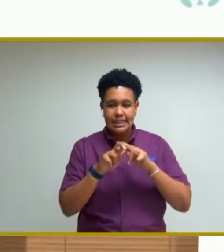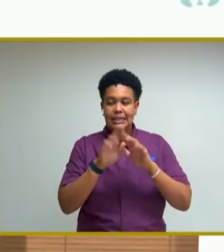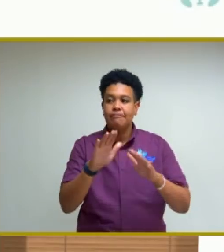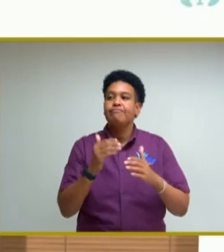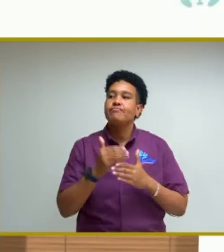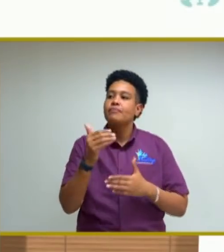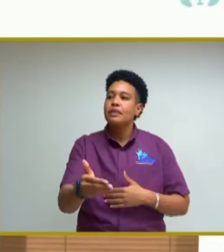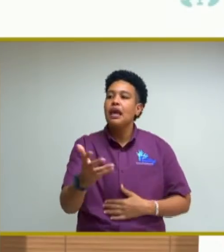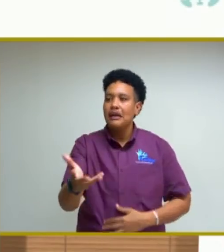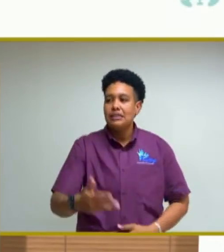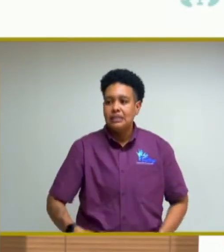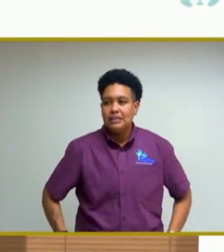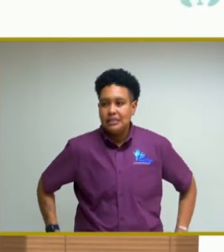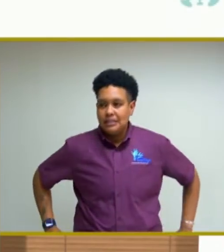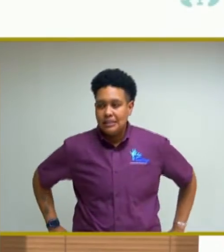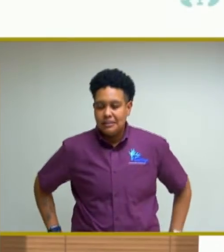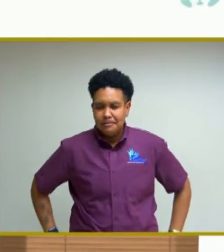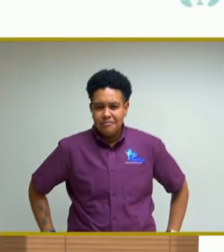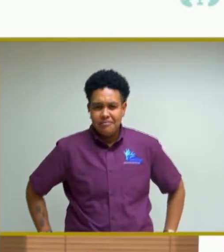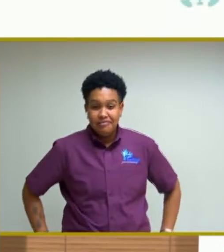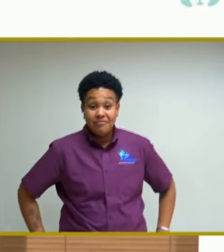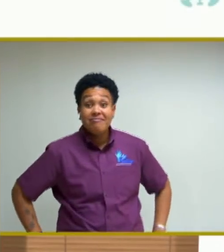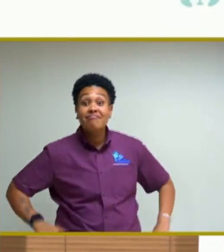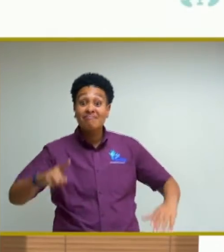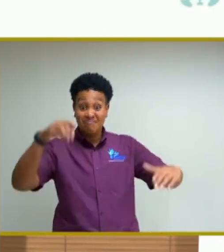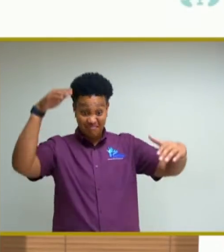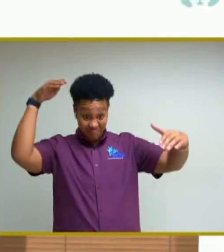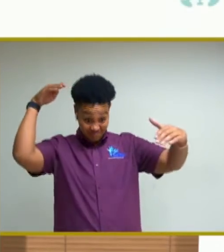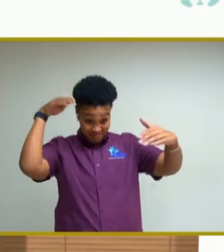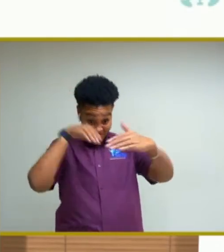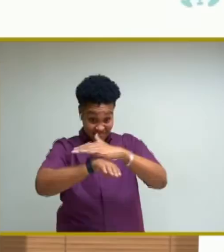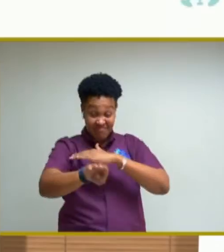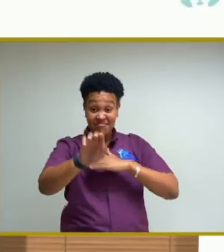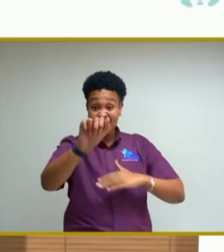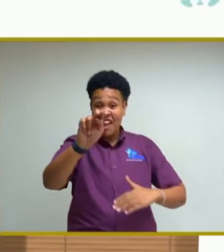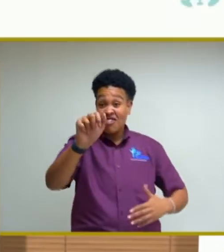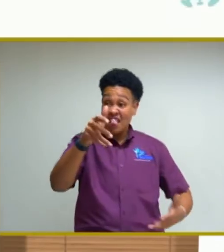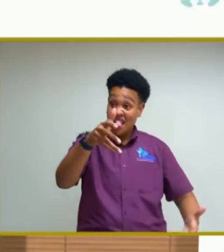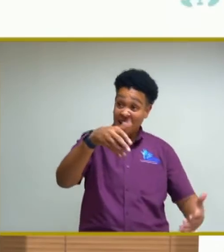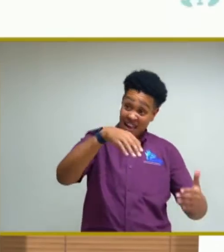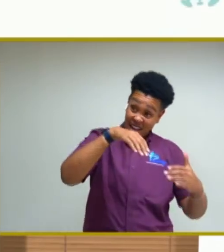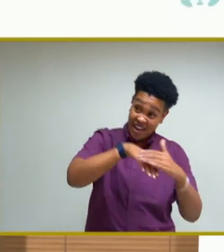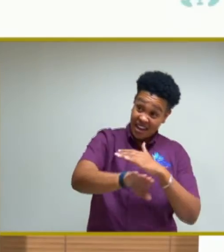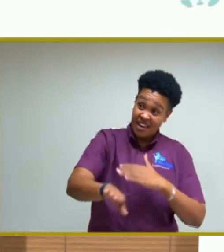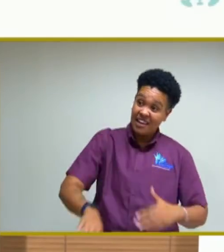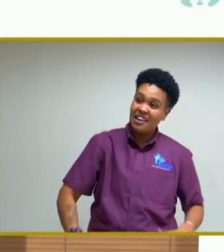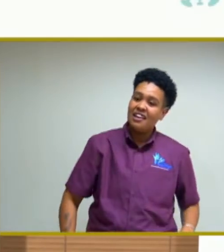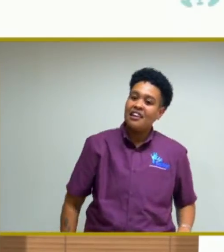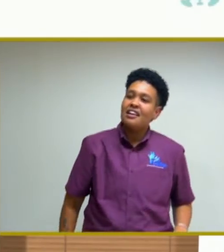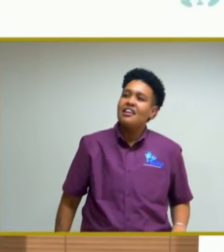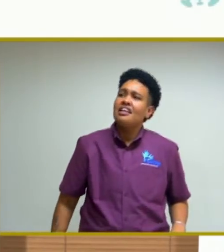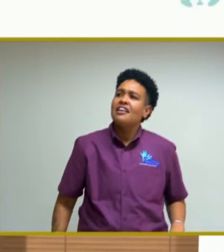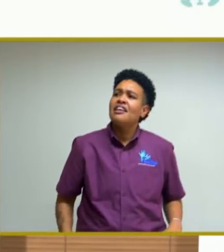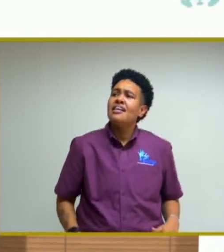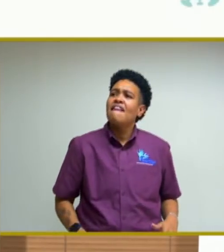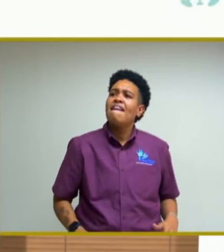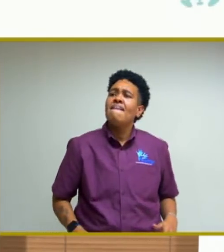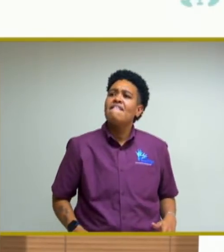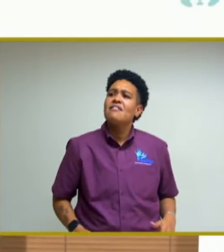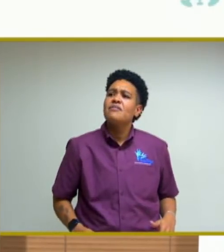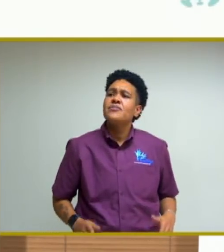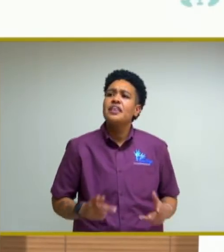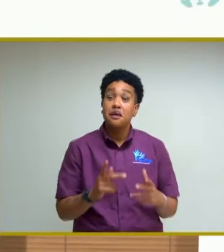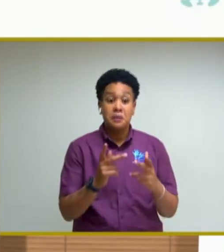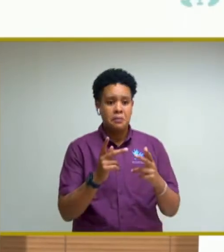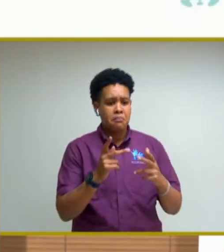Next. Now, once you enter the arena, next, the facility is